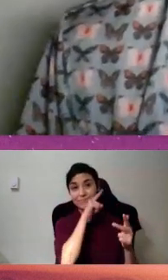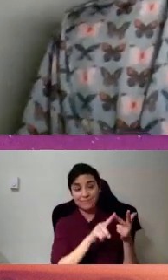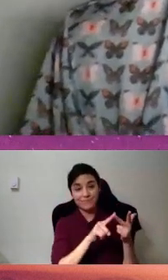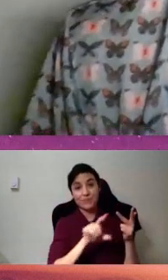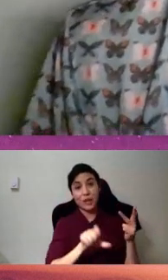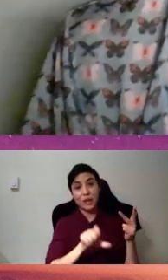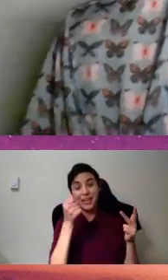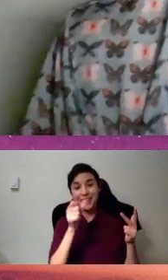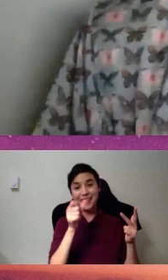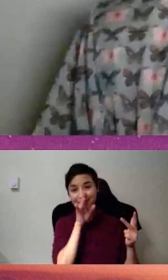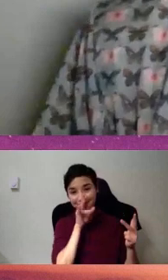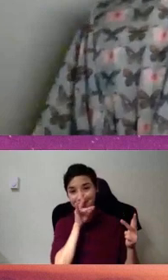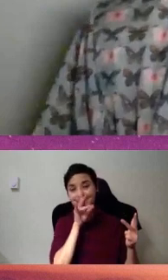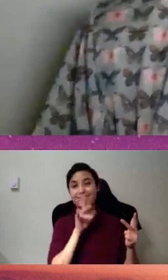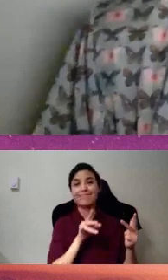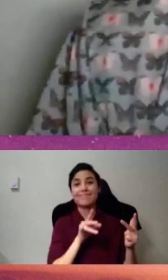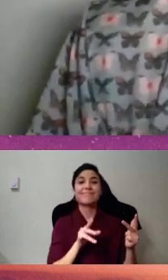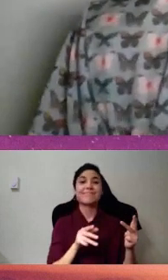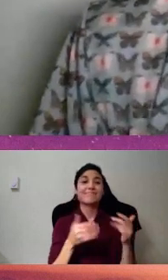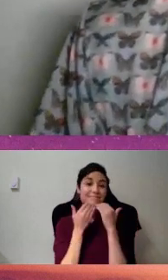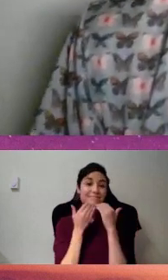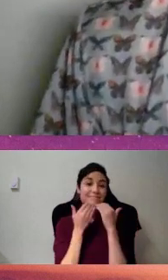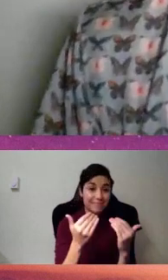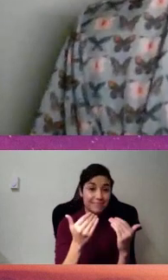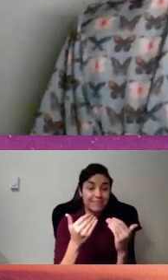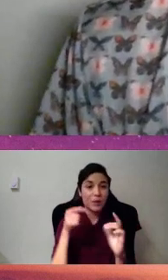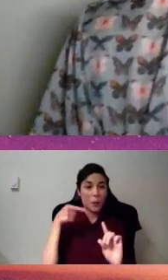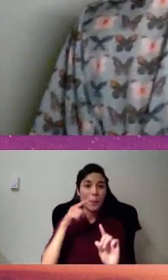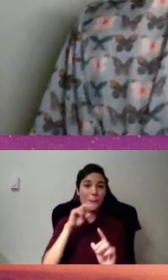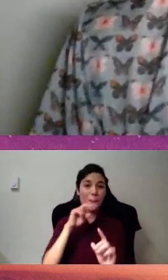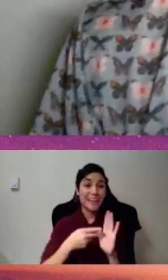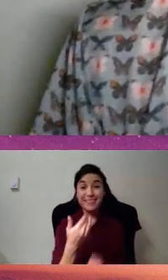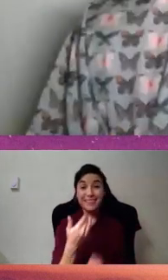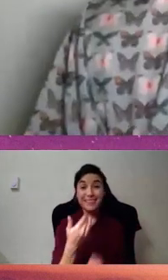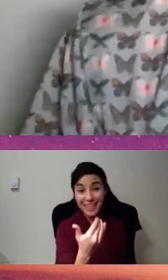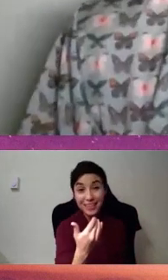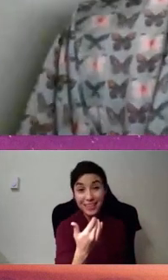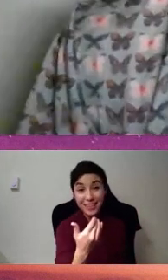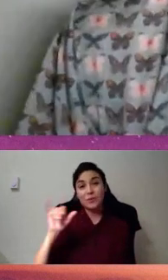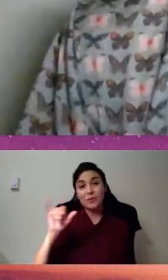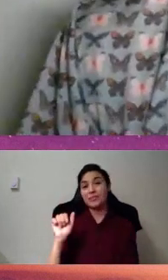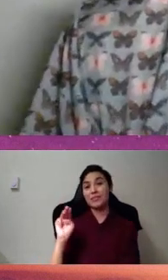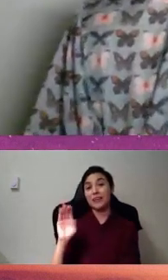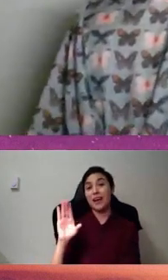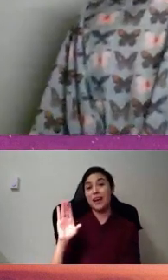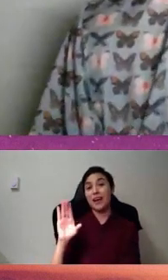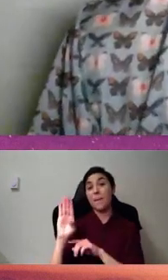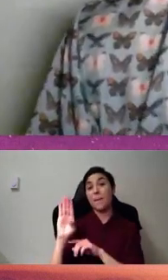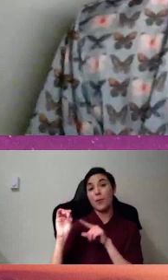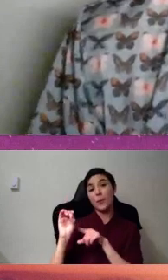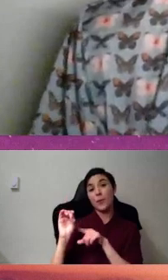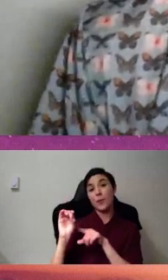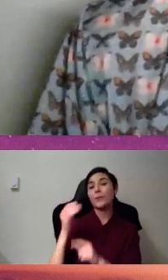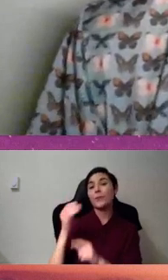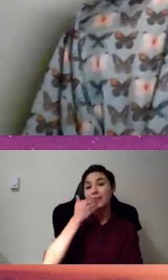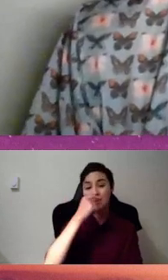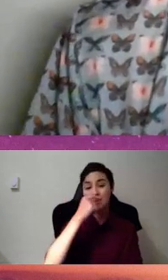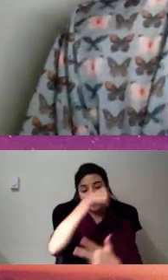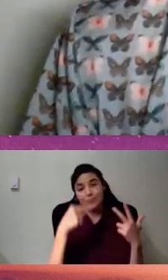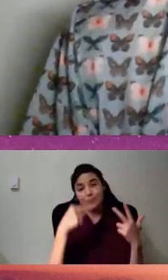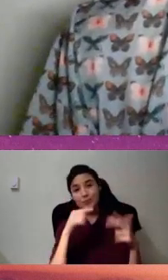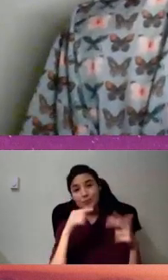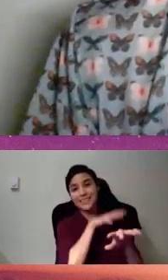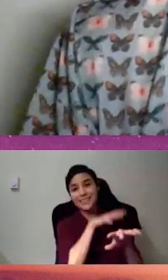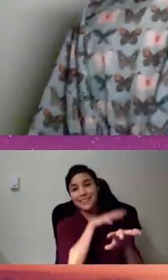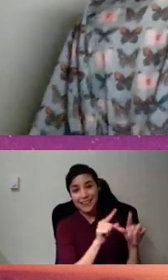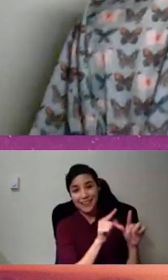kamati. Thank you. Jambo, thank you, right? Indigenous languages that we can express gratitude in. Thank